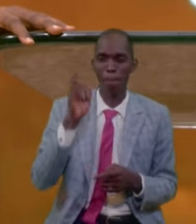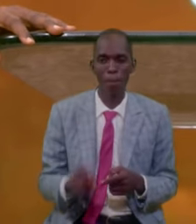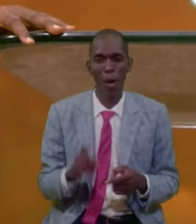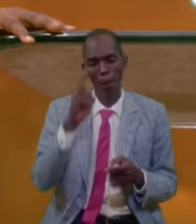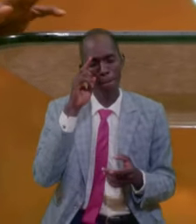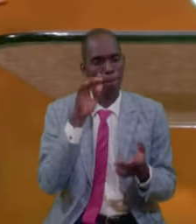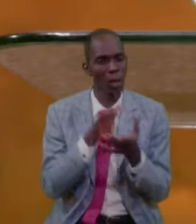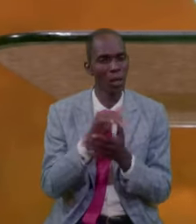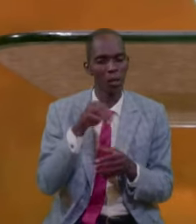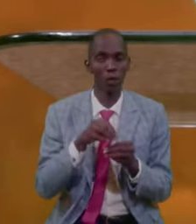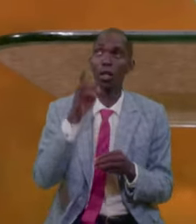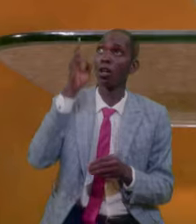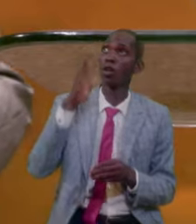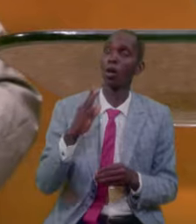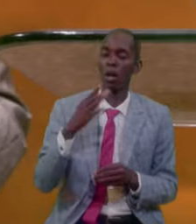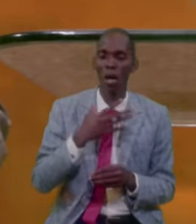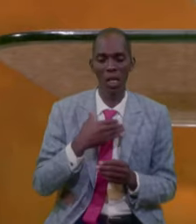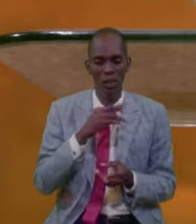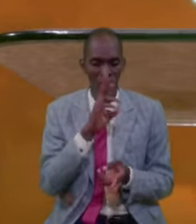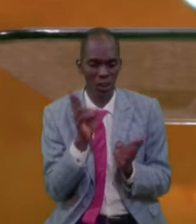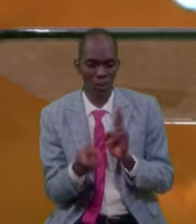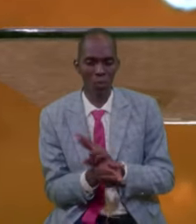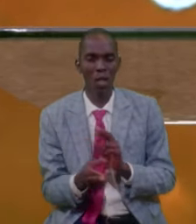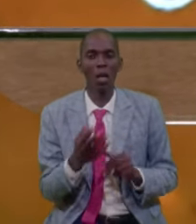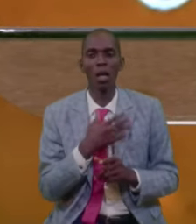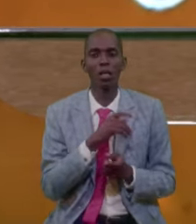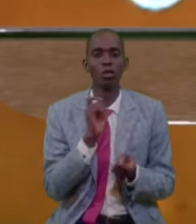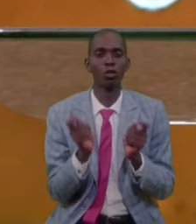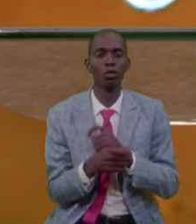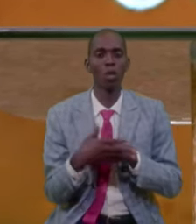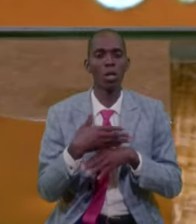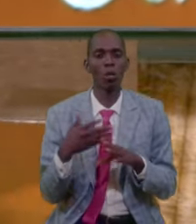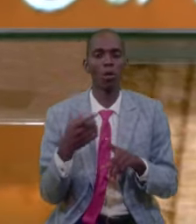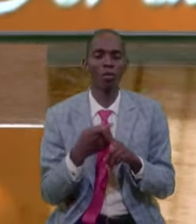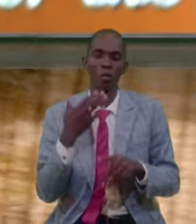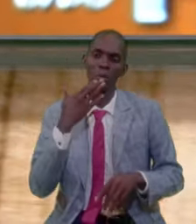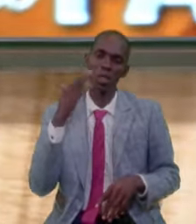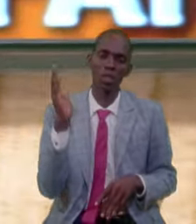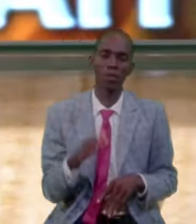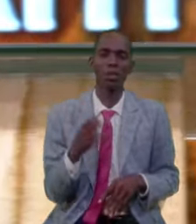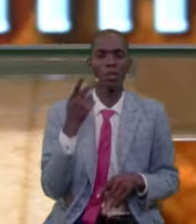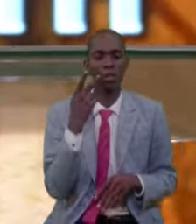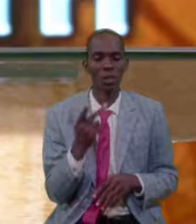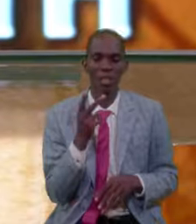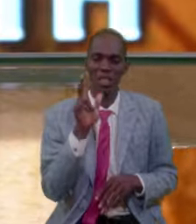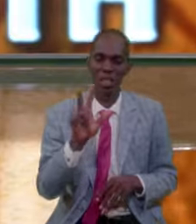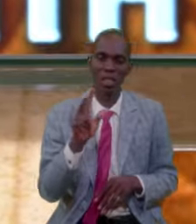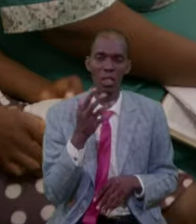and turn away from evil. We're looking at three things